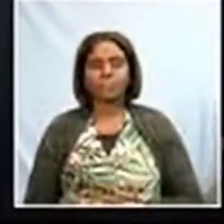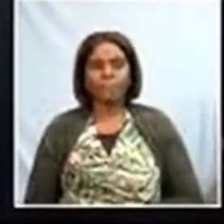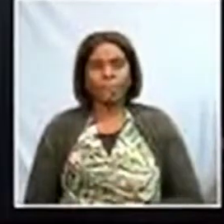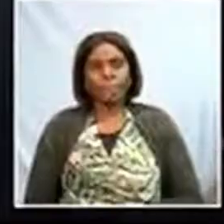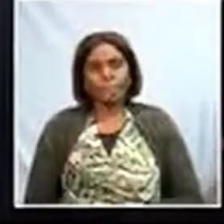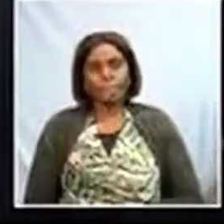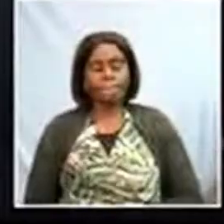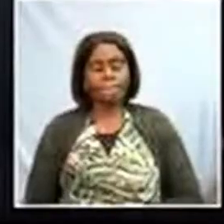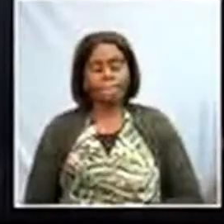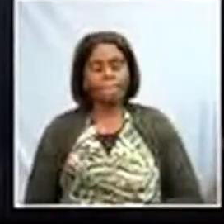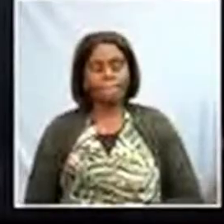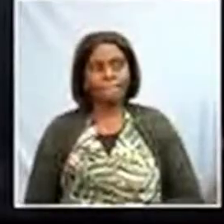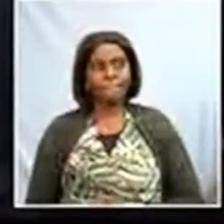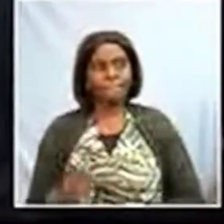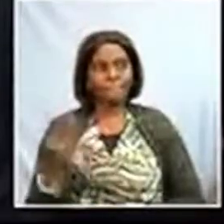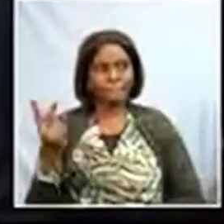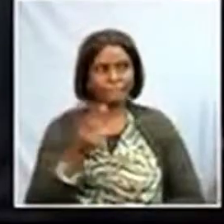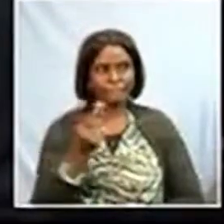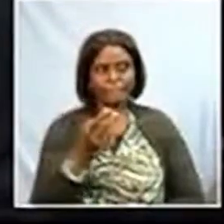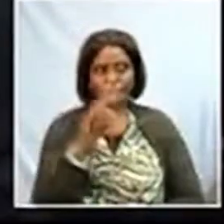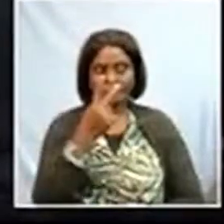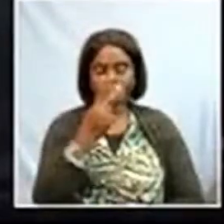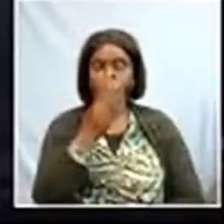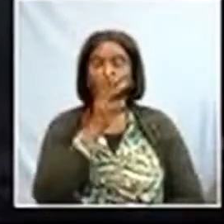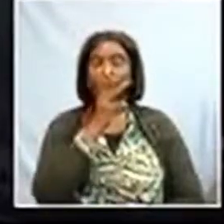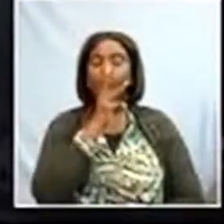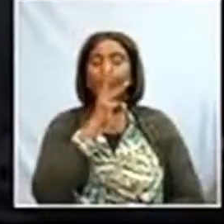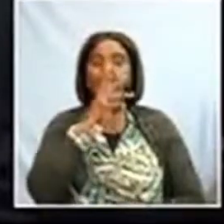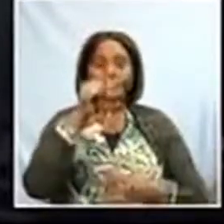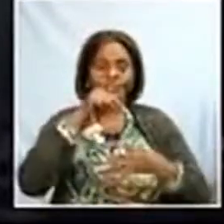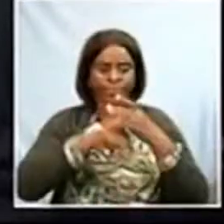And the 2 boreholes that he drilled,